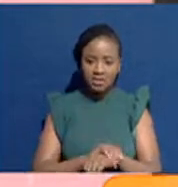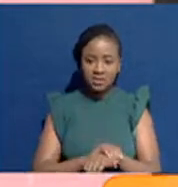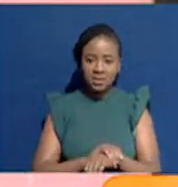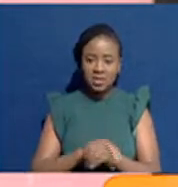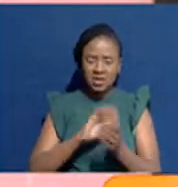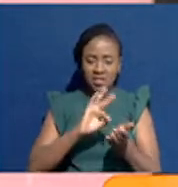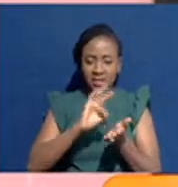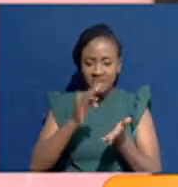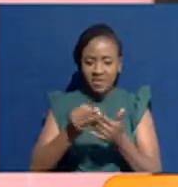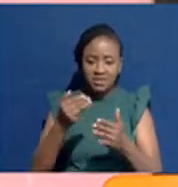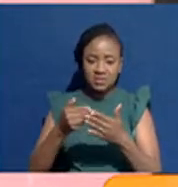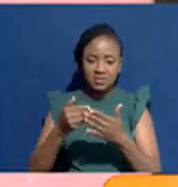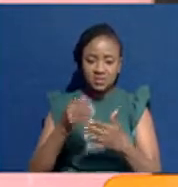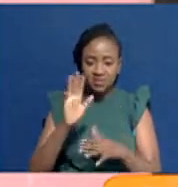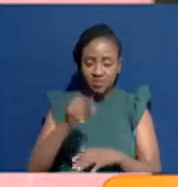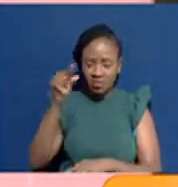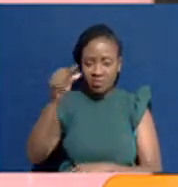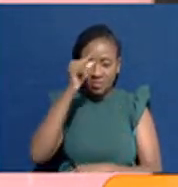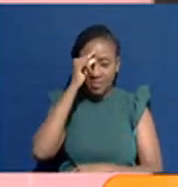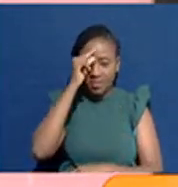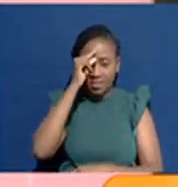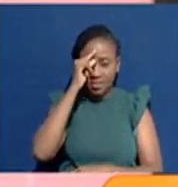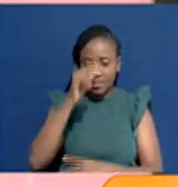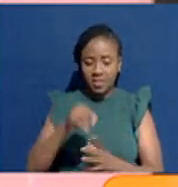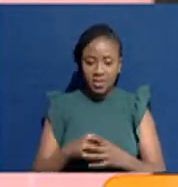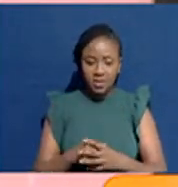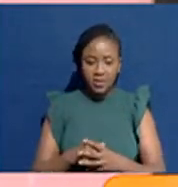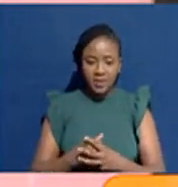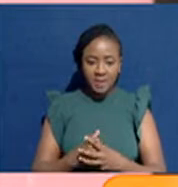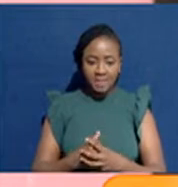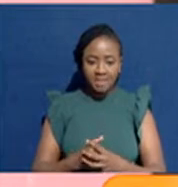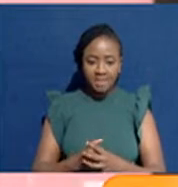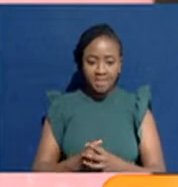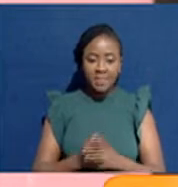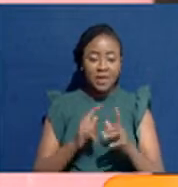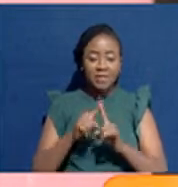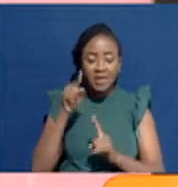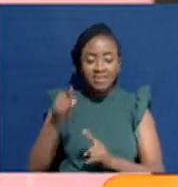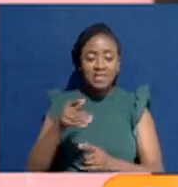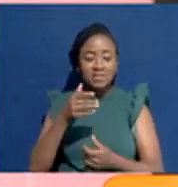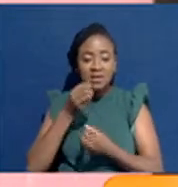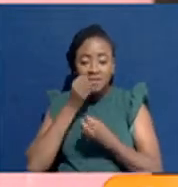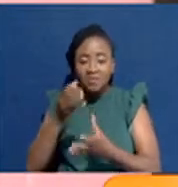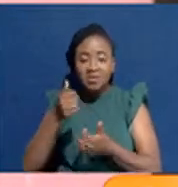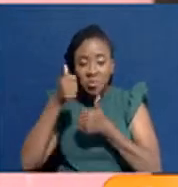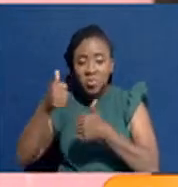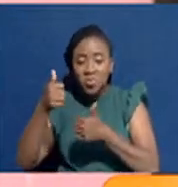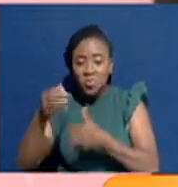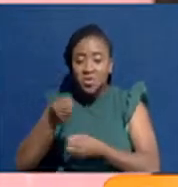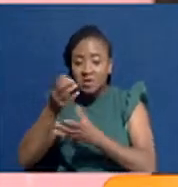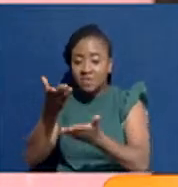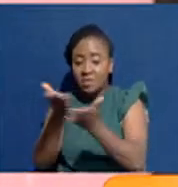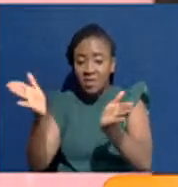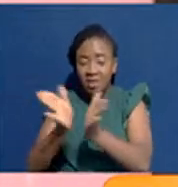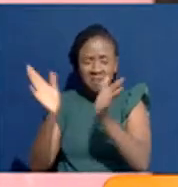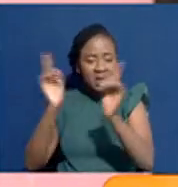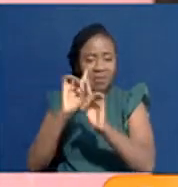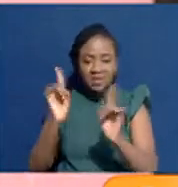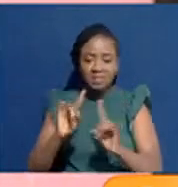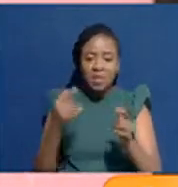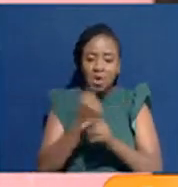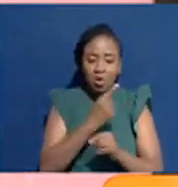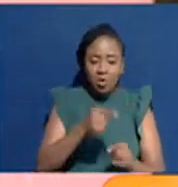fund that they need from the government. Those facts are not being told to the public, Sam. Mm-hmm. What is being told to the public is just what is going